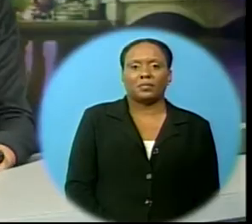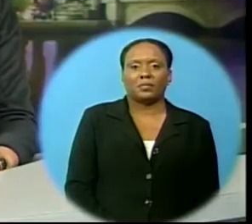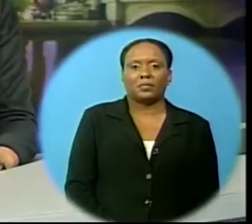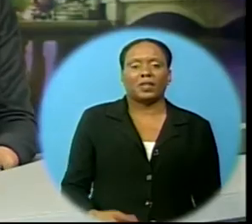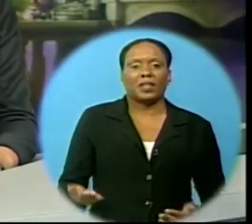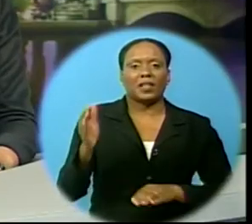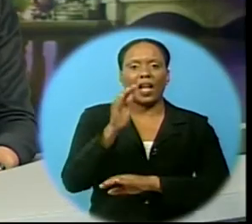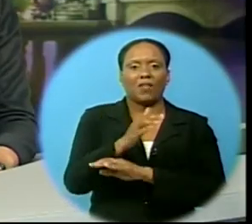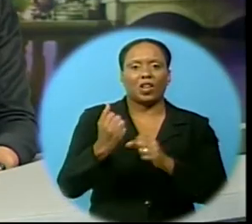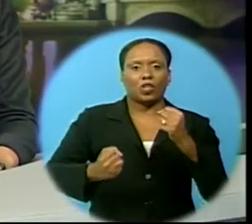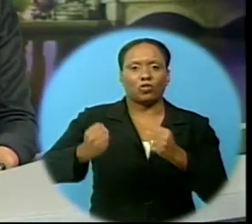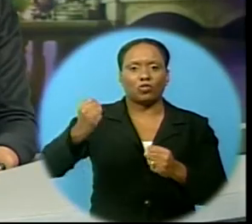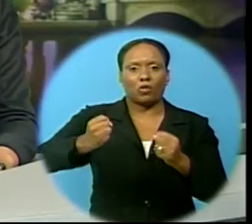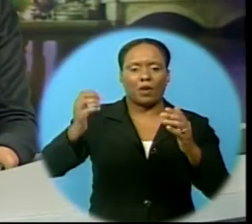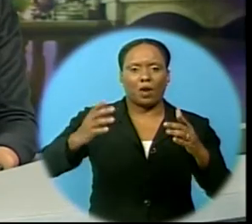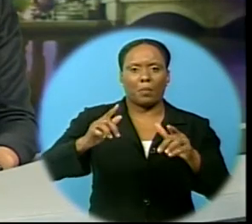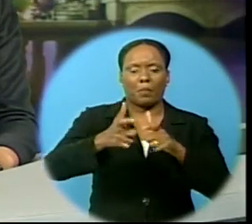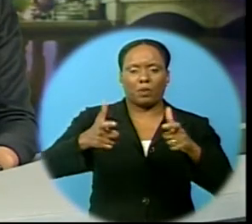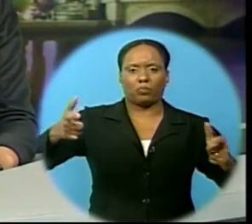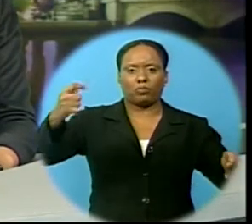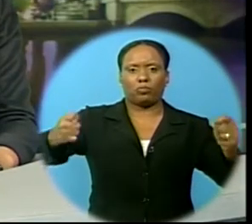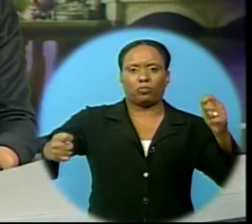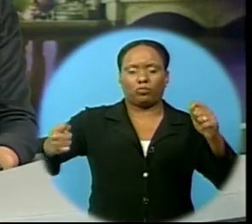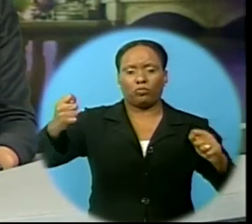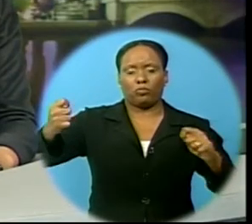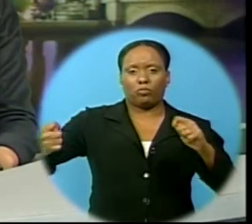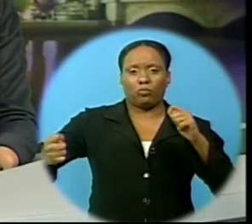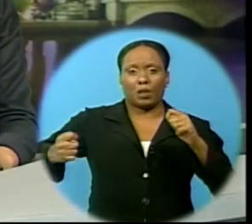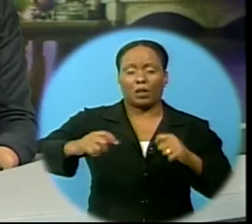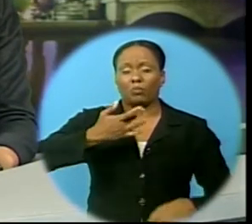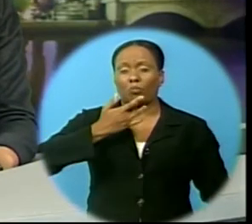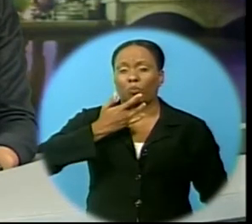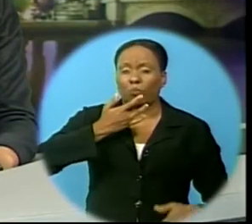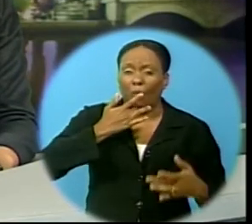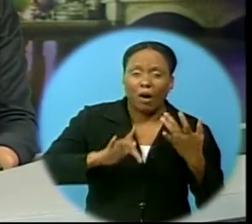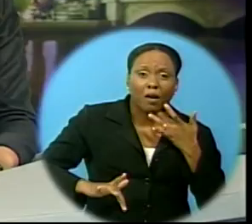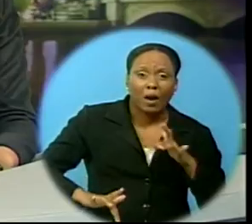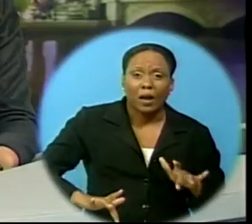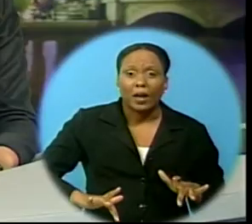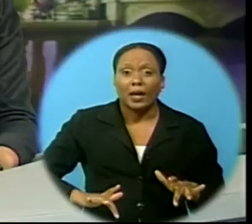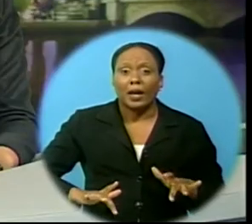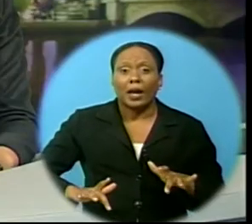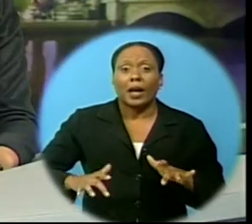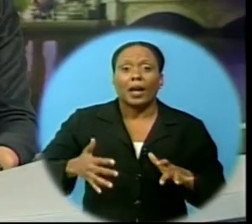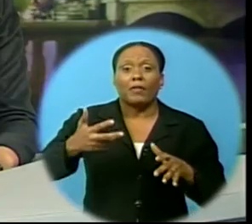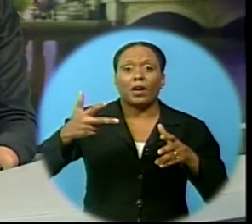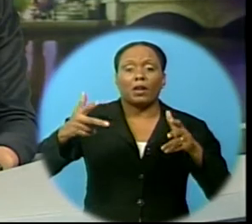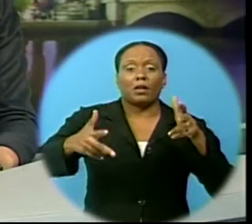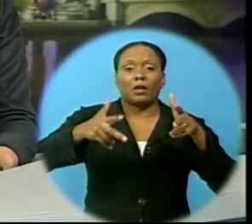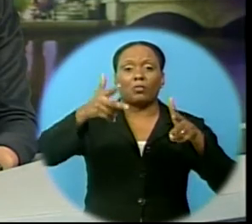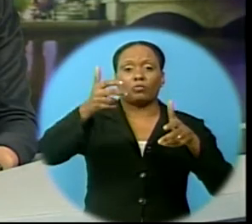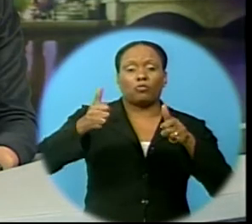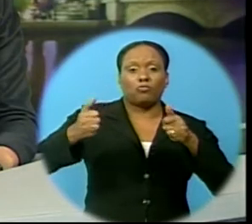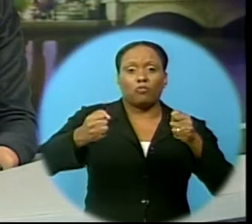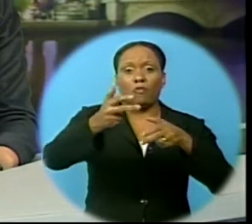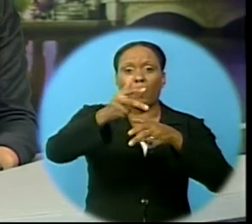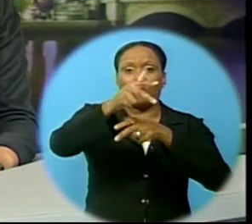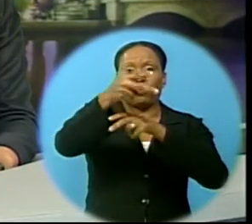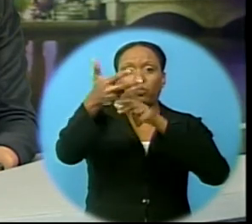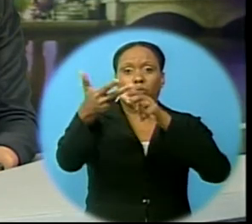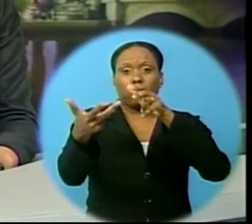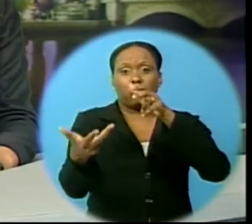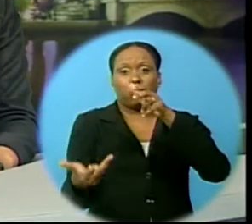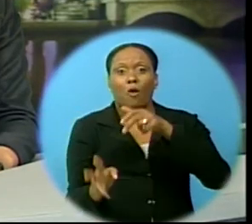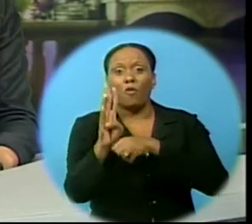Well, the driver of a lorry escaped death this afternoon after he apparently lost control of his vehicle, which fell